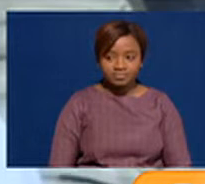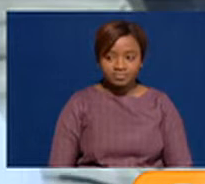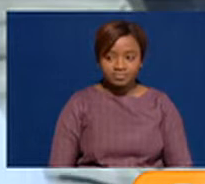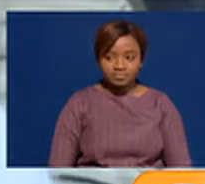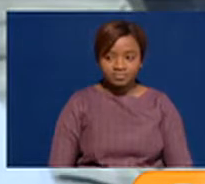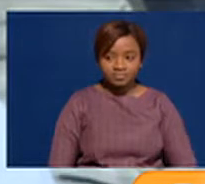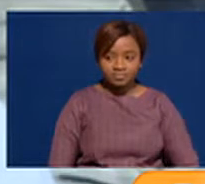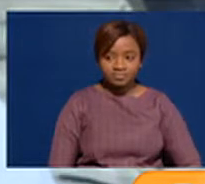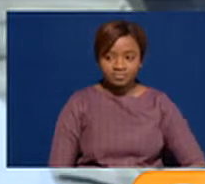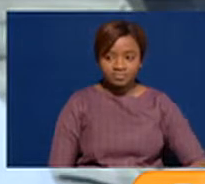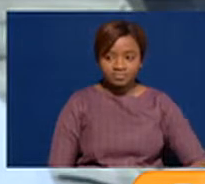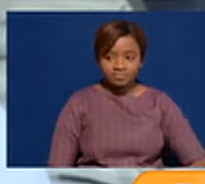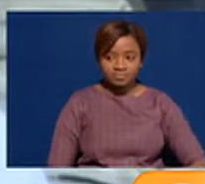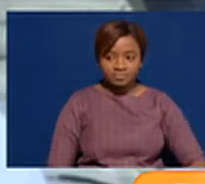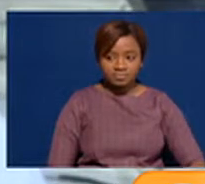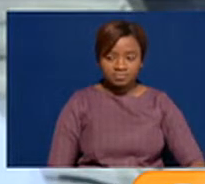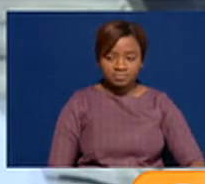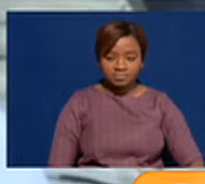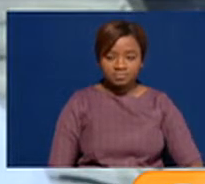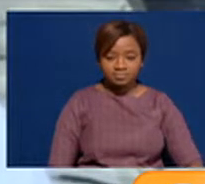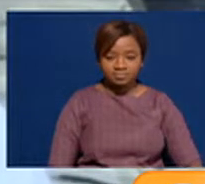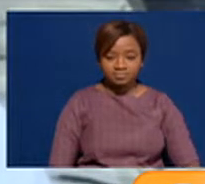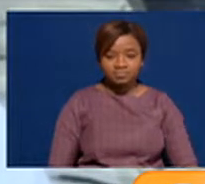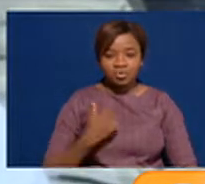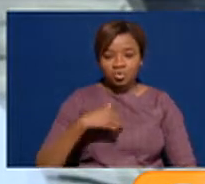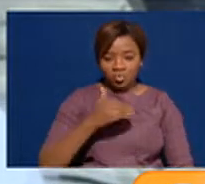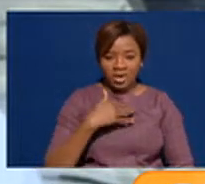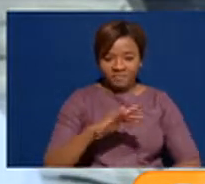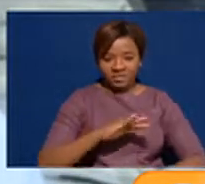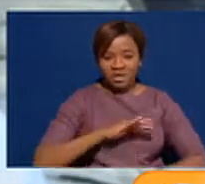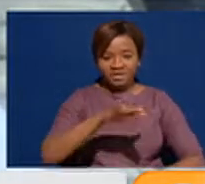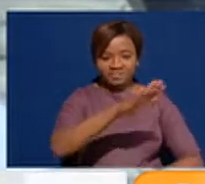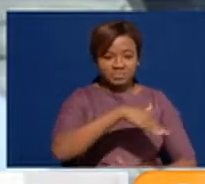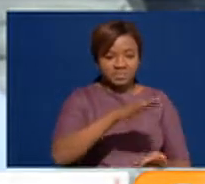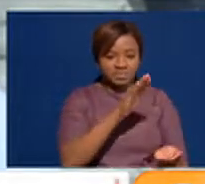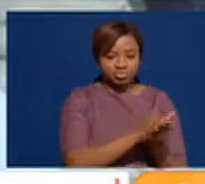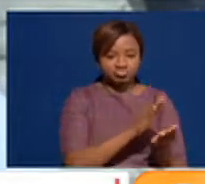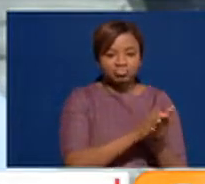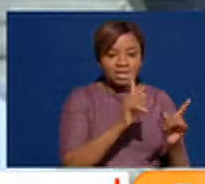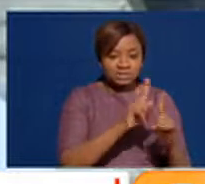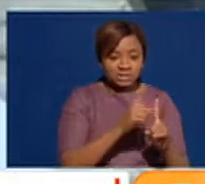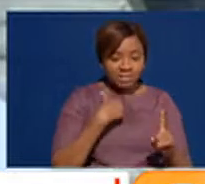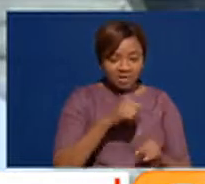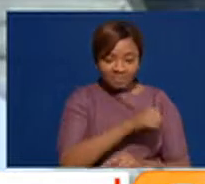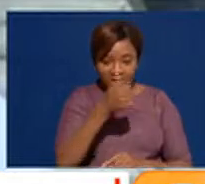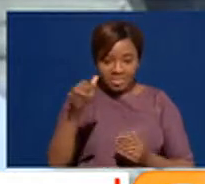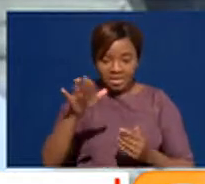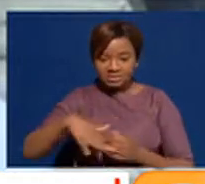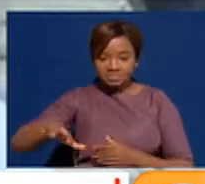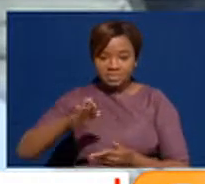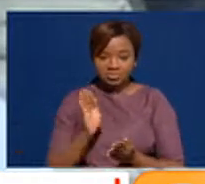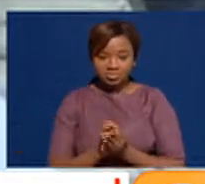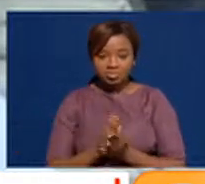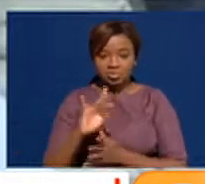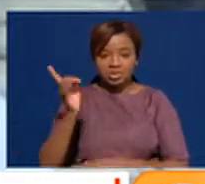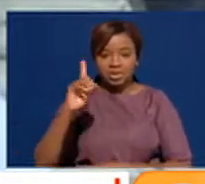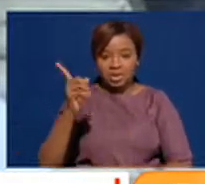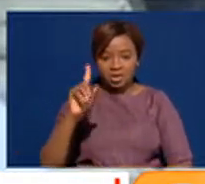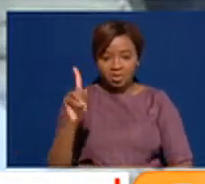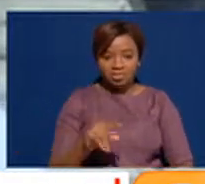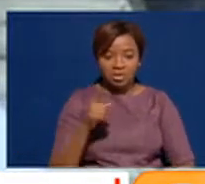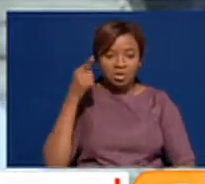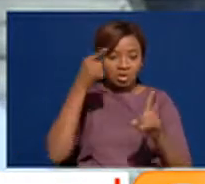Sisi tutaongeza capacity. Tuko na capacity hapa, tumeongeza capacity nyingine Nairobi. Ili kuweza kufikia hiyo malengo. Kwa